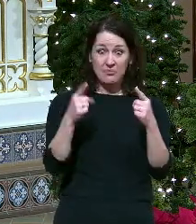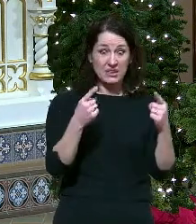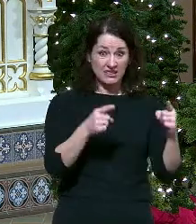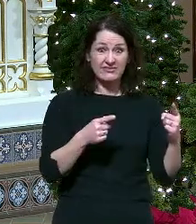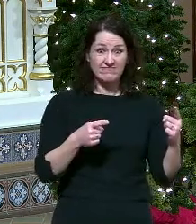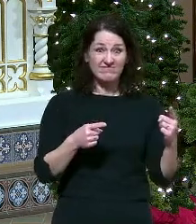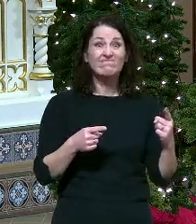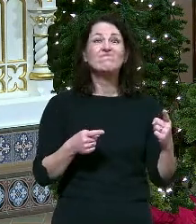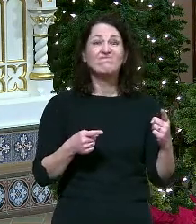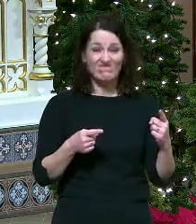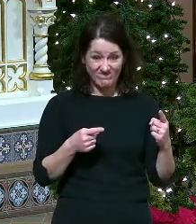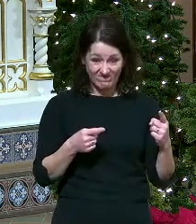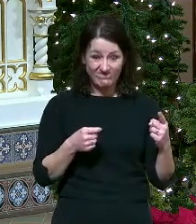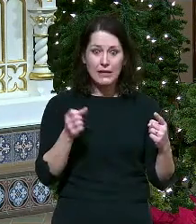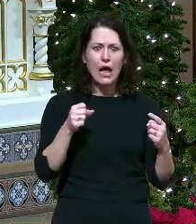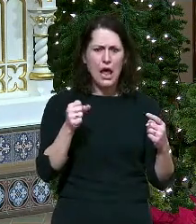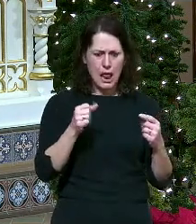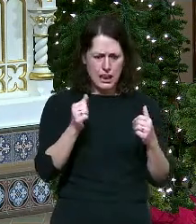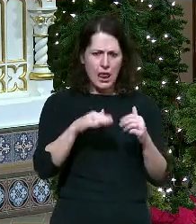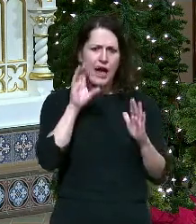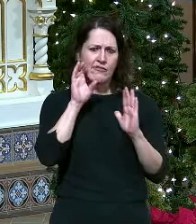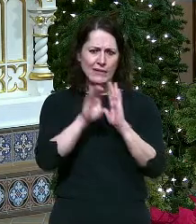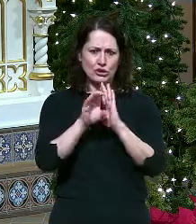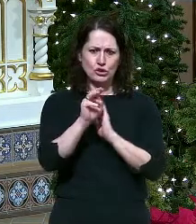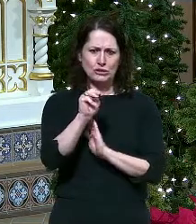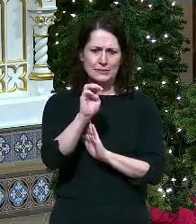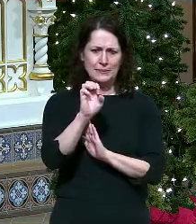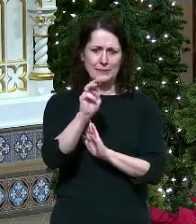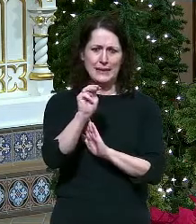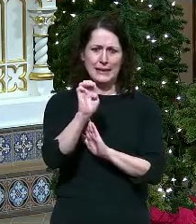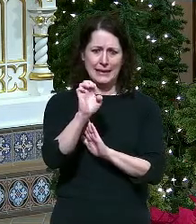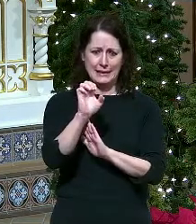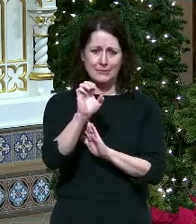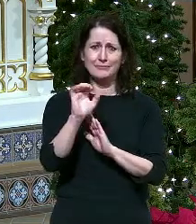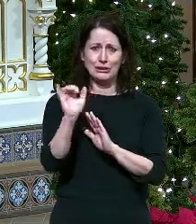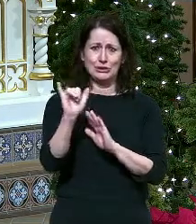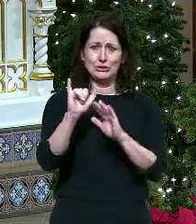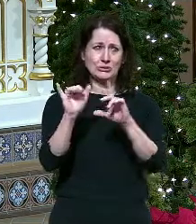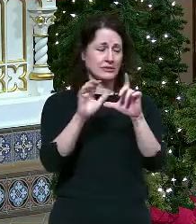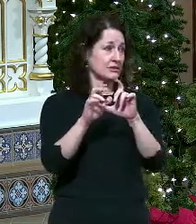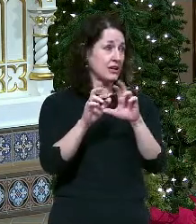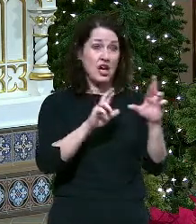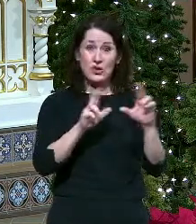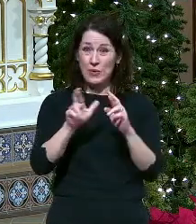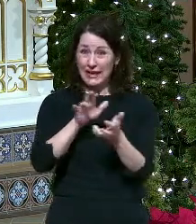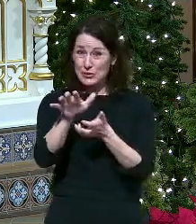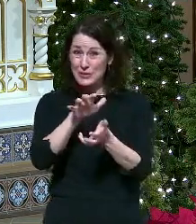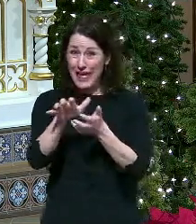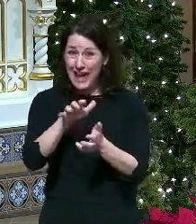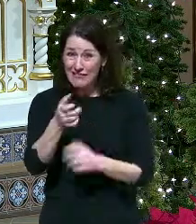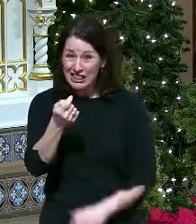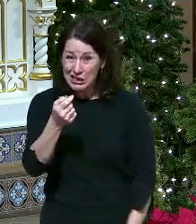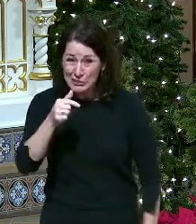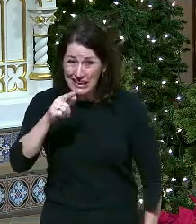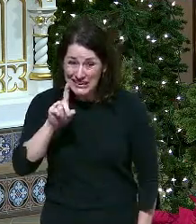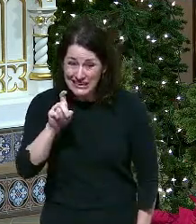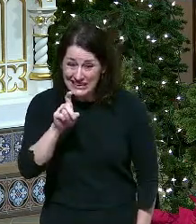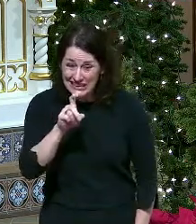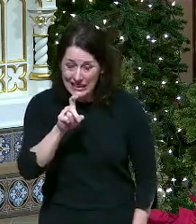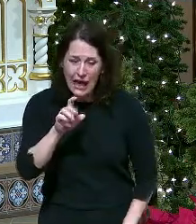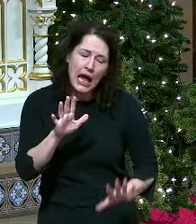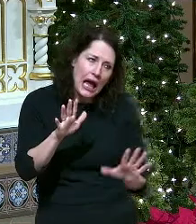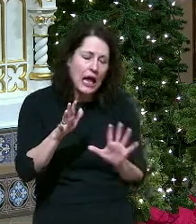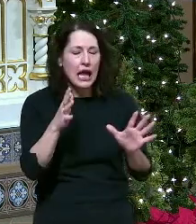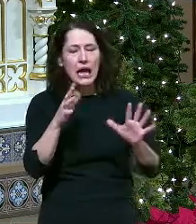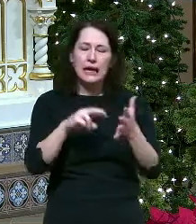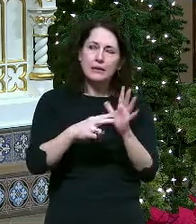Yeah. A lot of memes about that stuff too, right? Are we ready to laugh just a little bit about, I